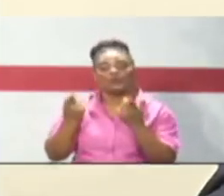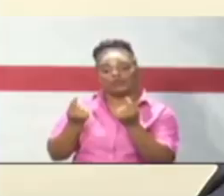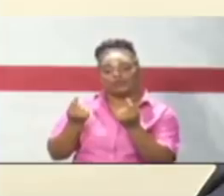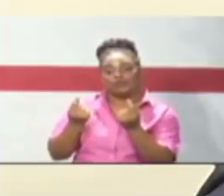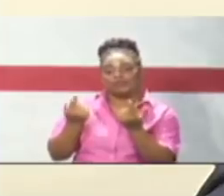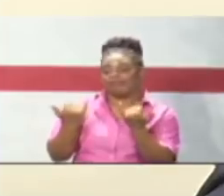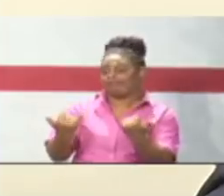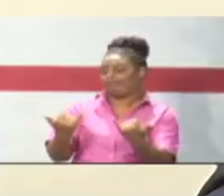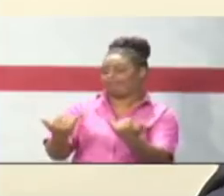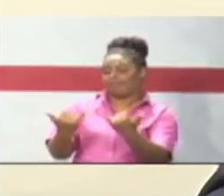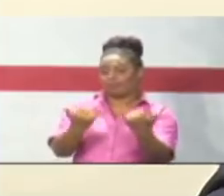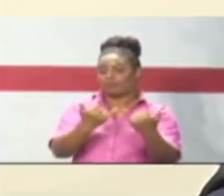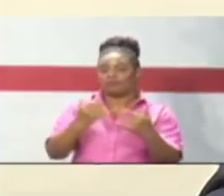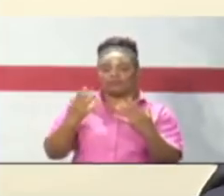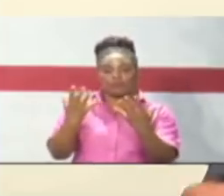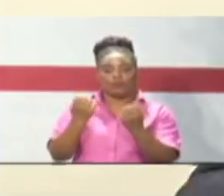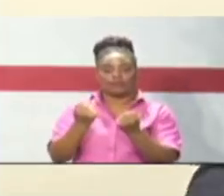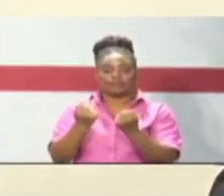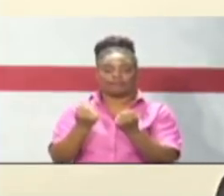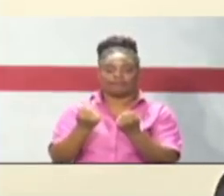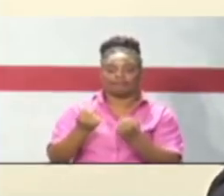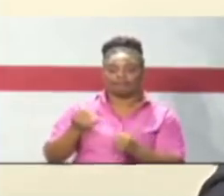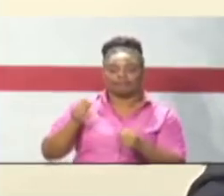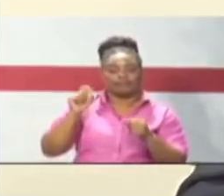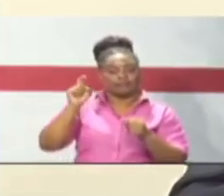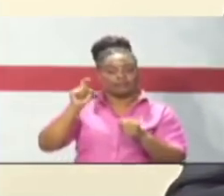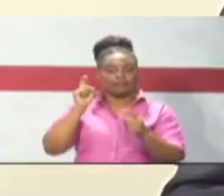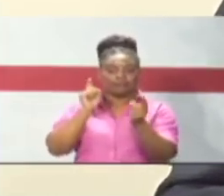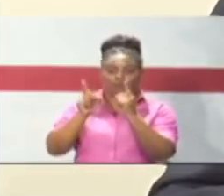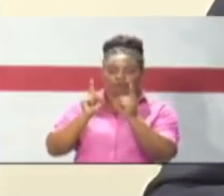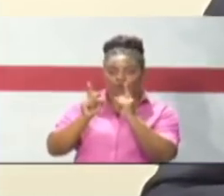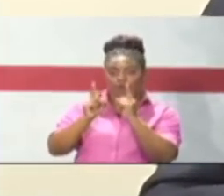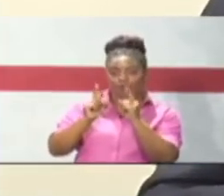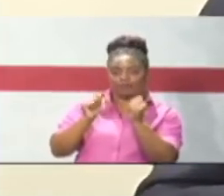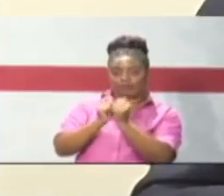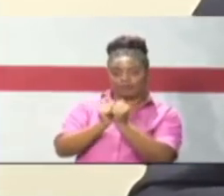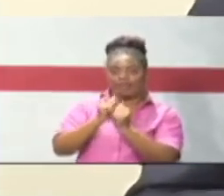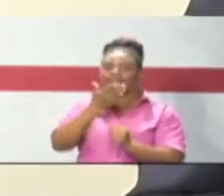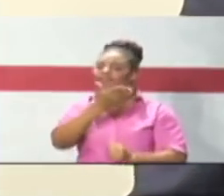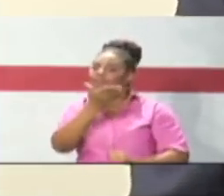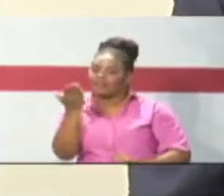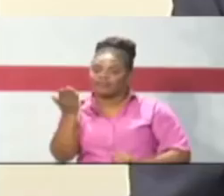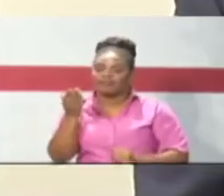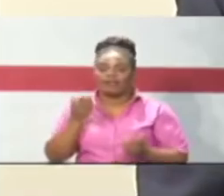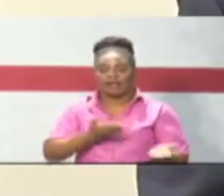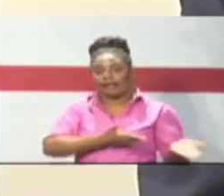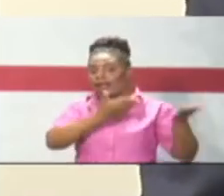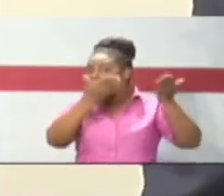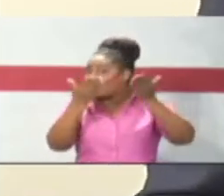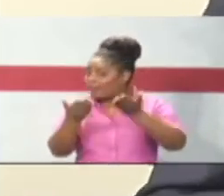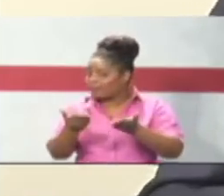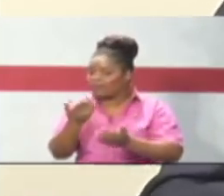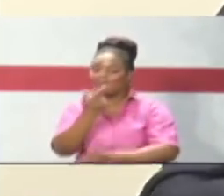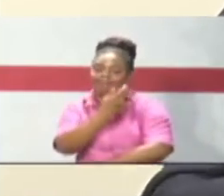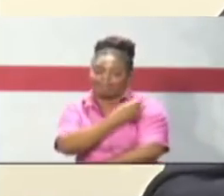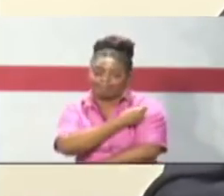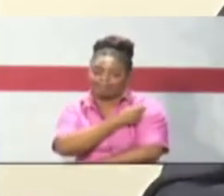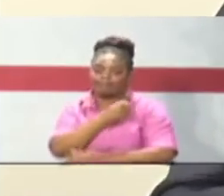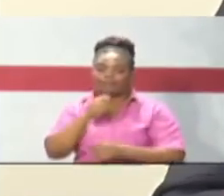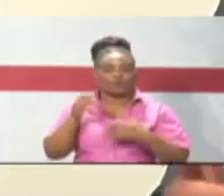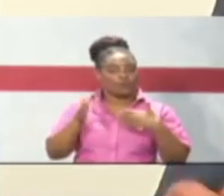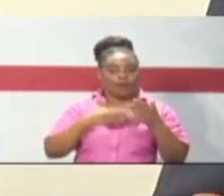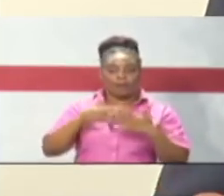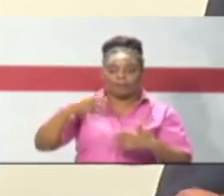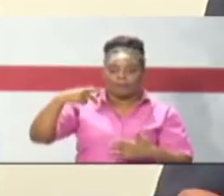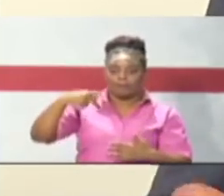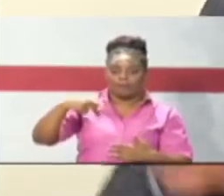want one-on-one counseling, and this is what these rural community drives are doing, whether it's at PTSC, whether it's at